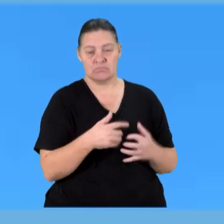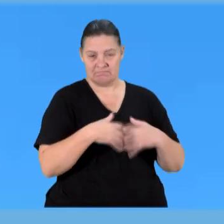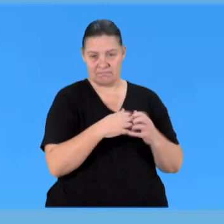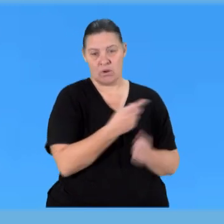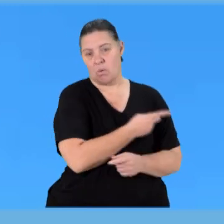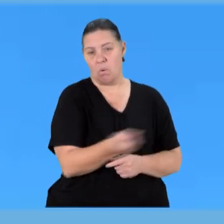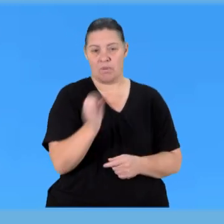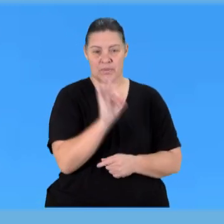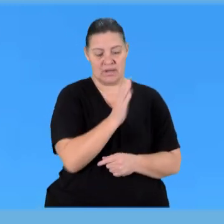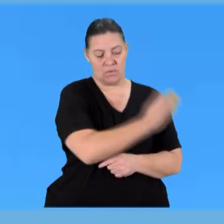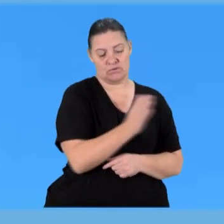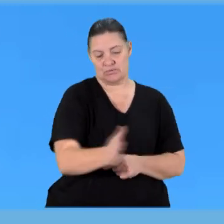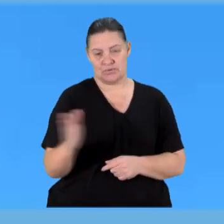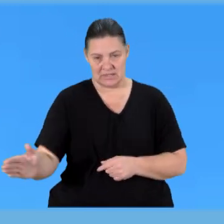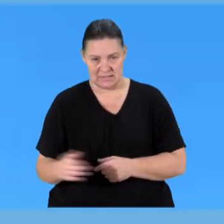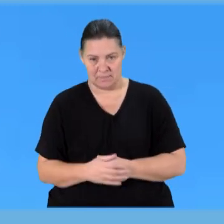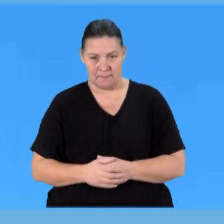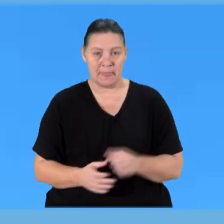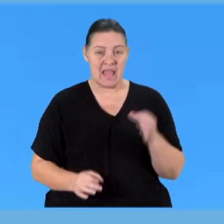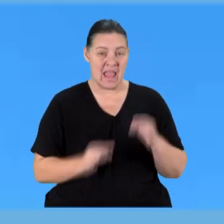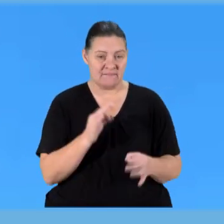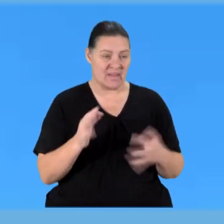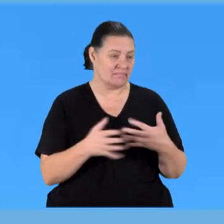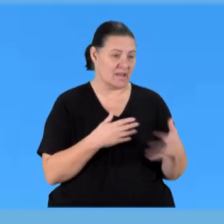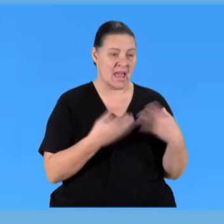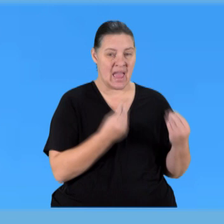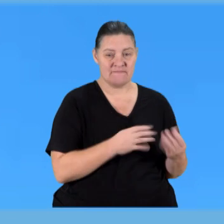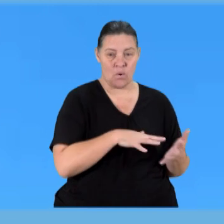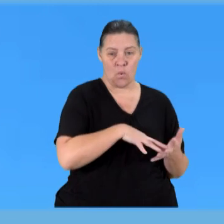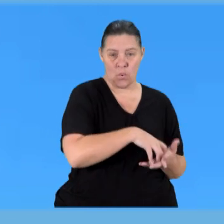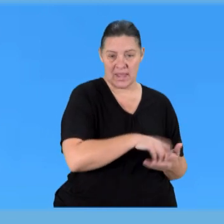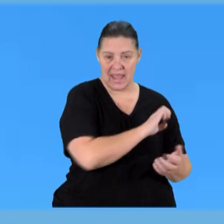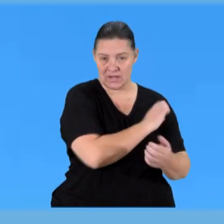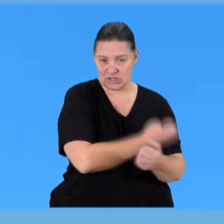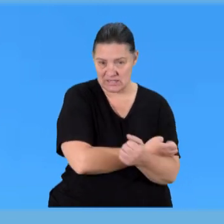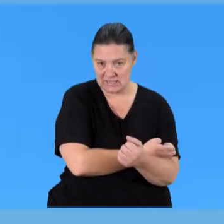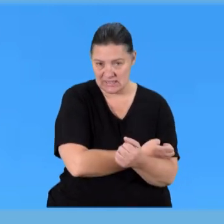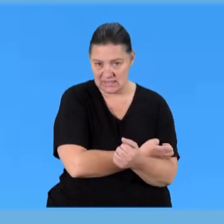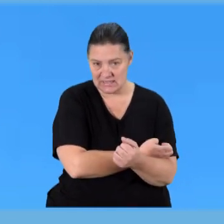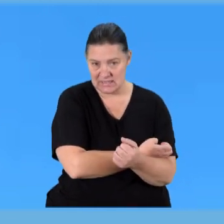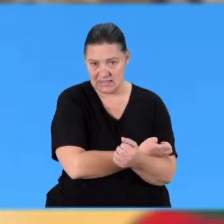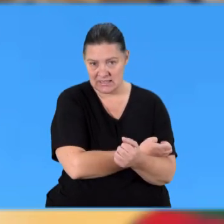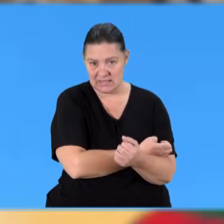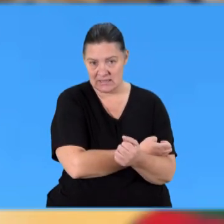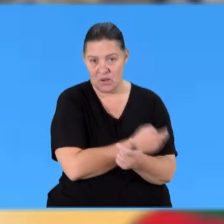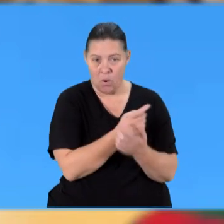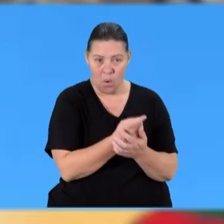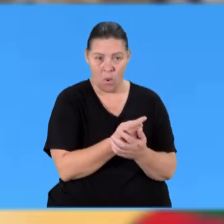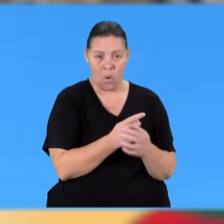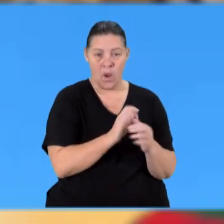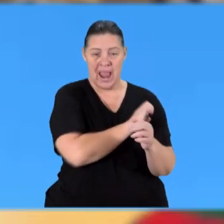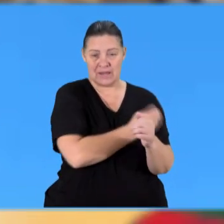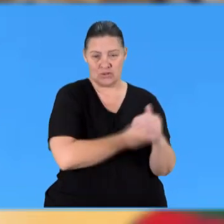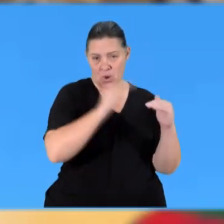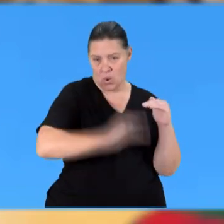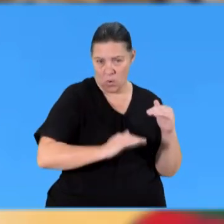to exist in all three states. Because we know that if a certain matter has weak energy, or the energy in that particular substance is